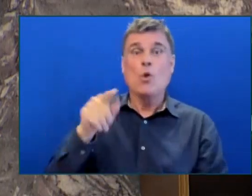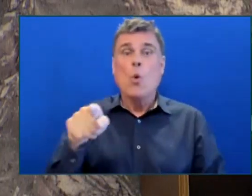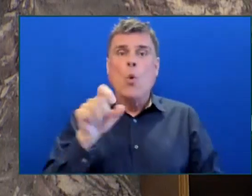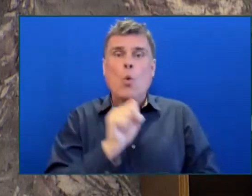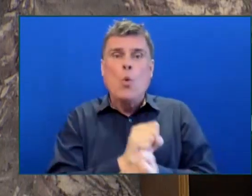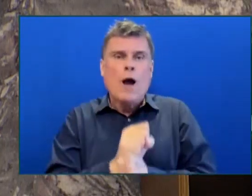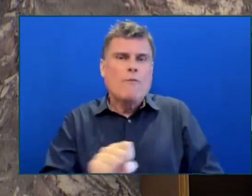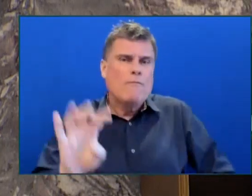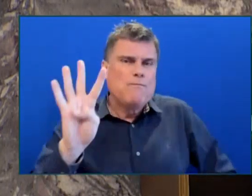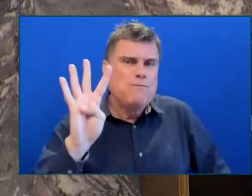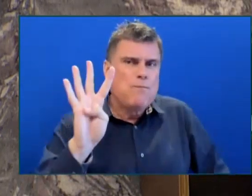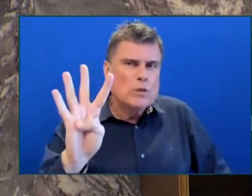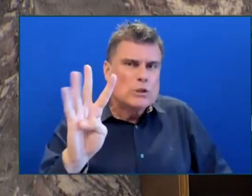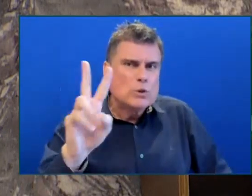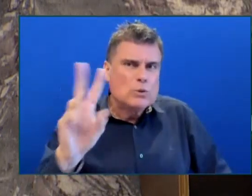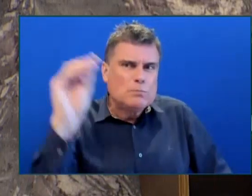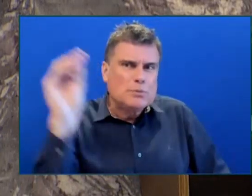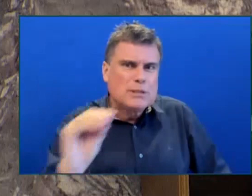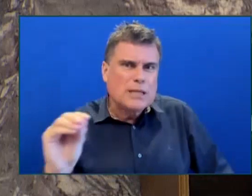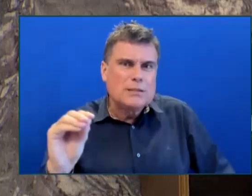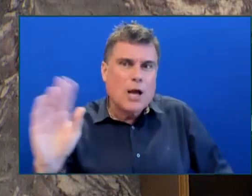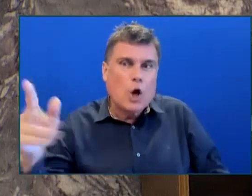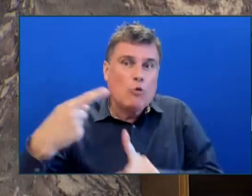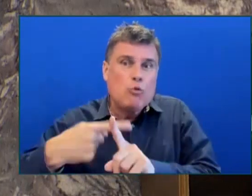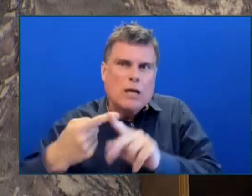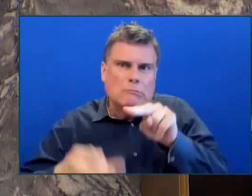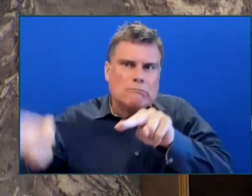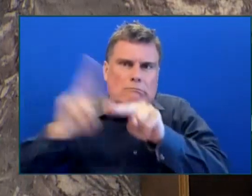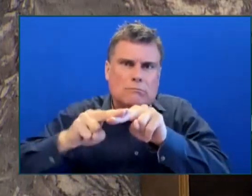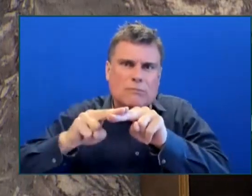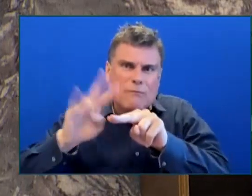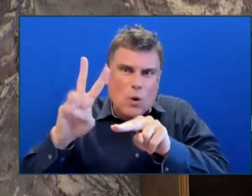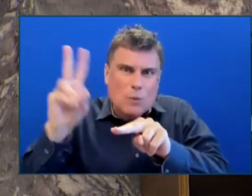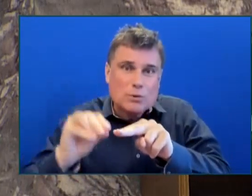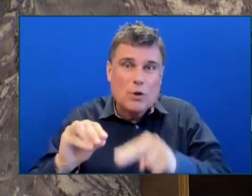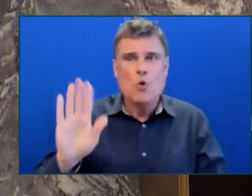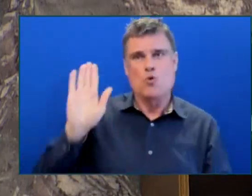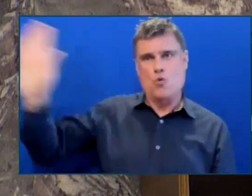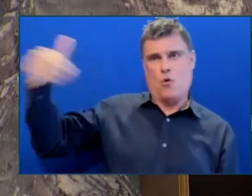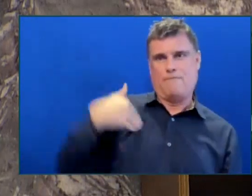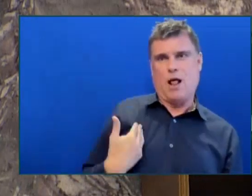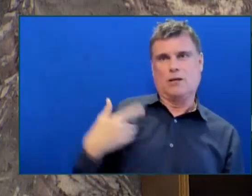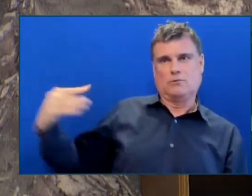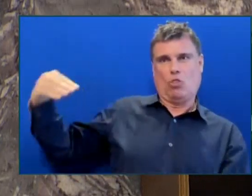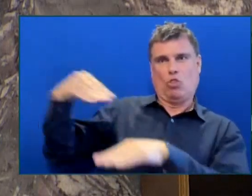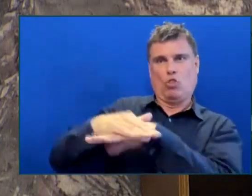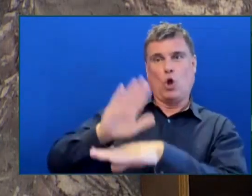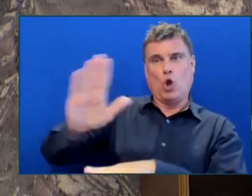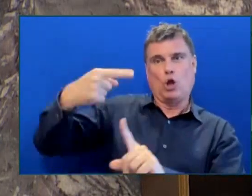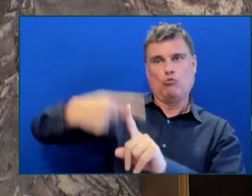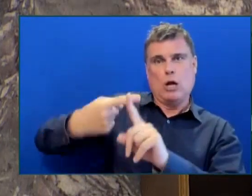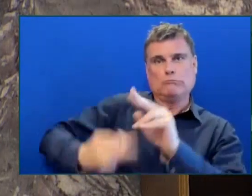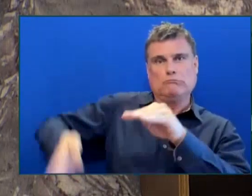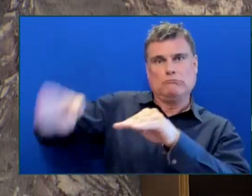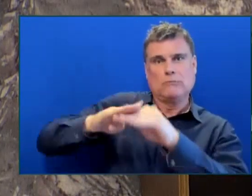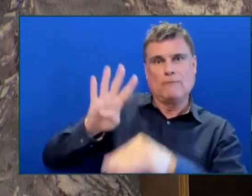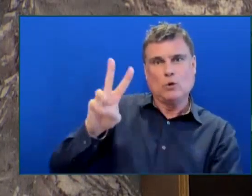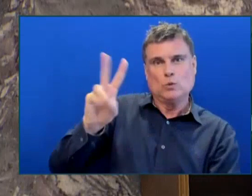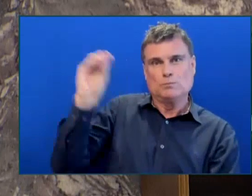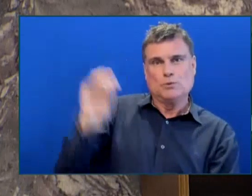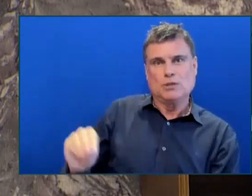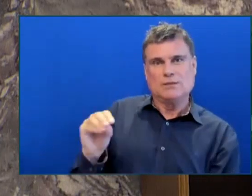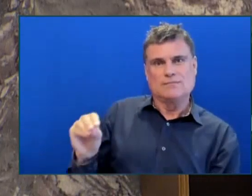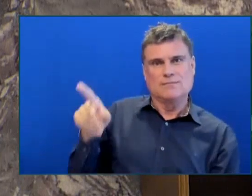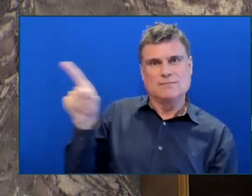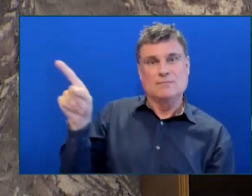market under this premier. So, Mr. Speaker, why are people having to pay higher and higher rents under this premier when